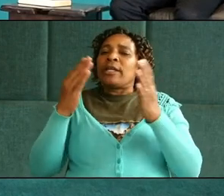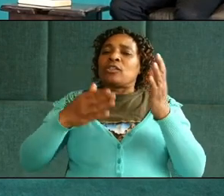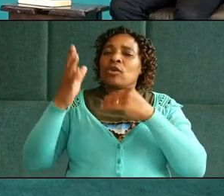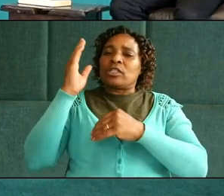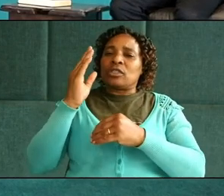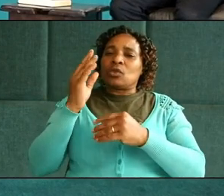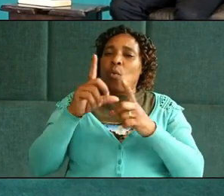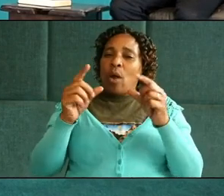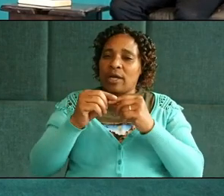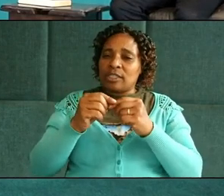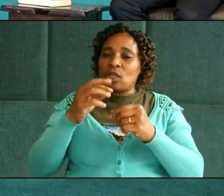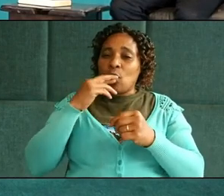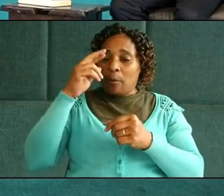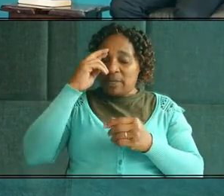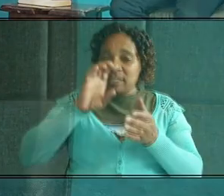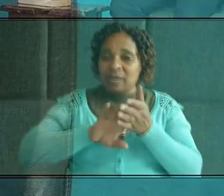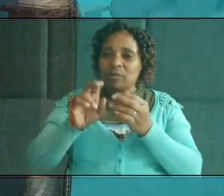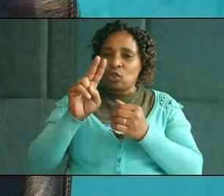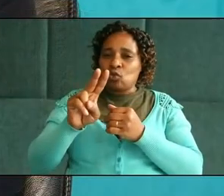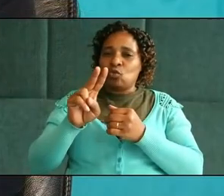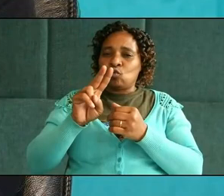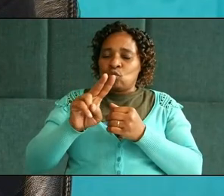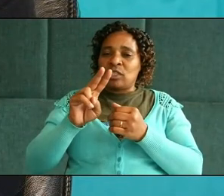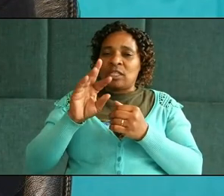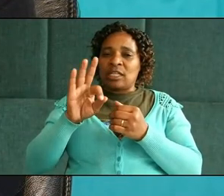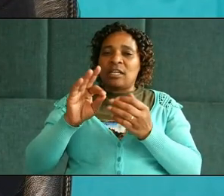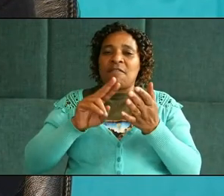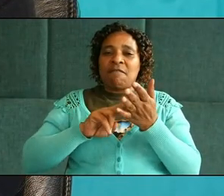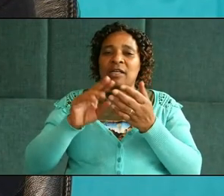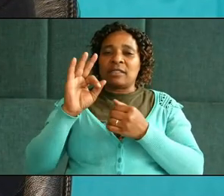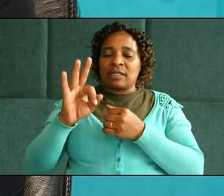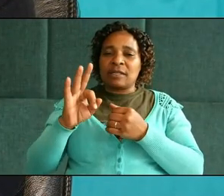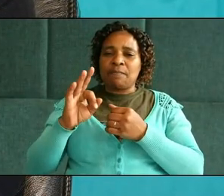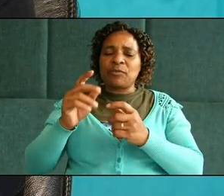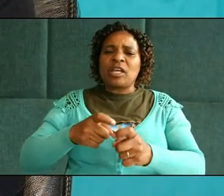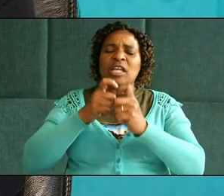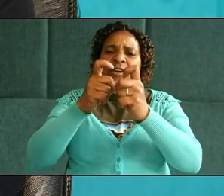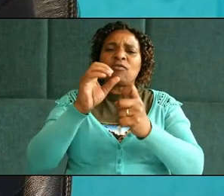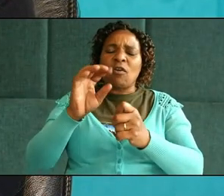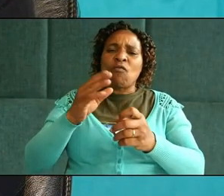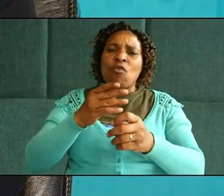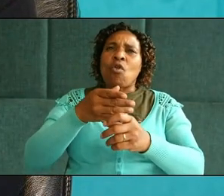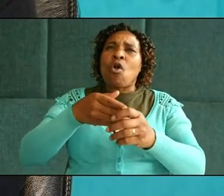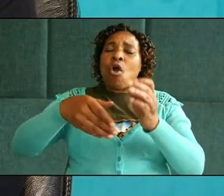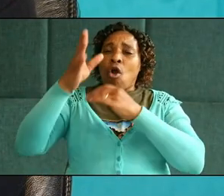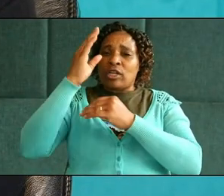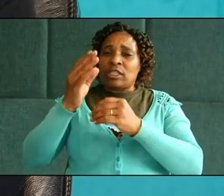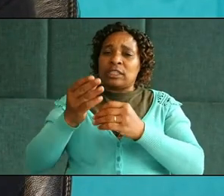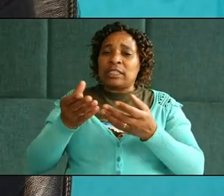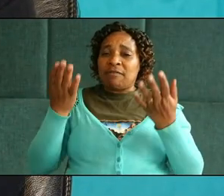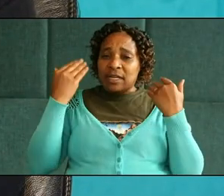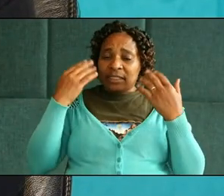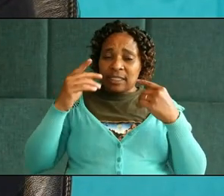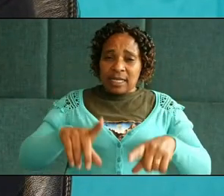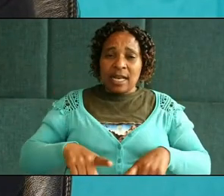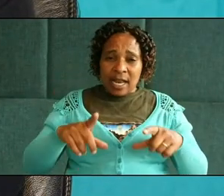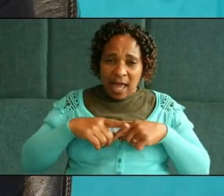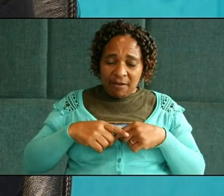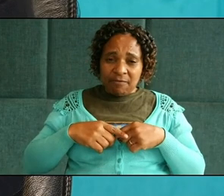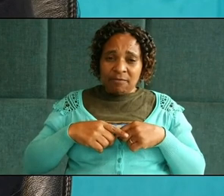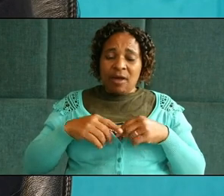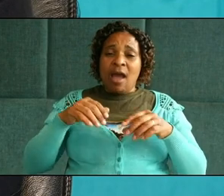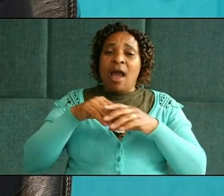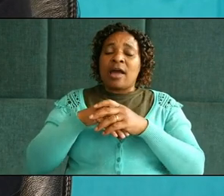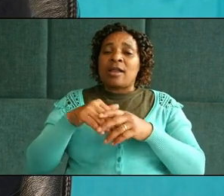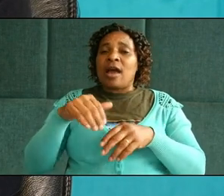3:23, if I'm not wrong, says that the wages of sin is death, and the gift of God is eternal life through Christ Jesus. Therefore, he